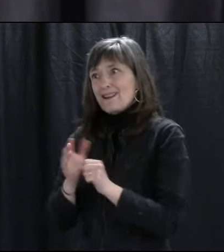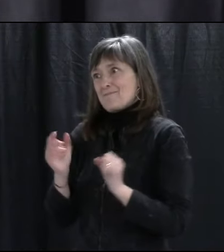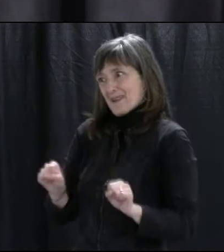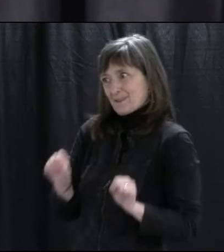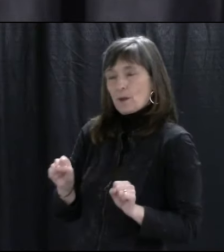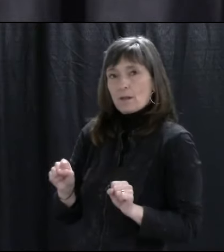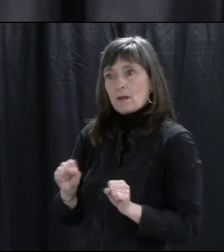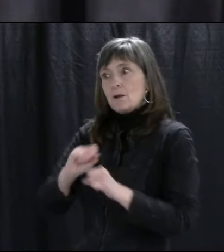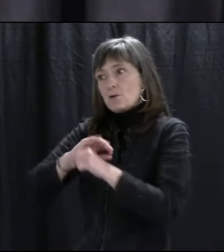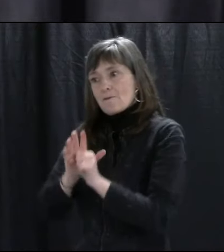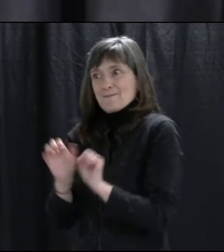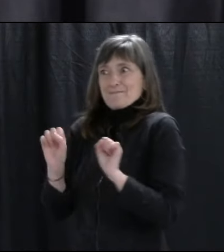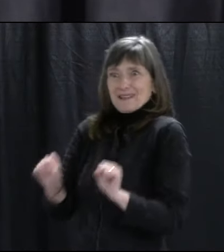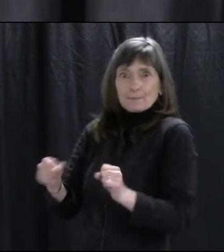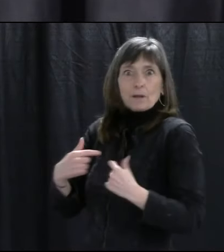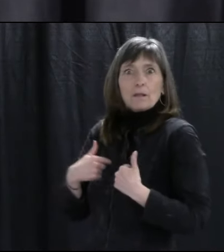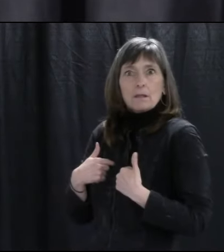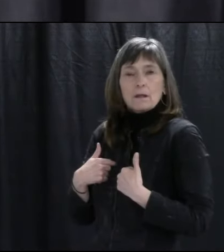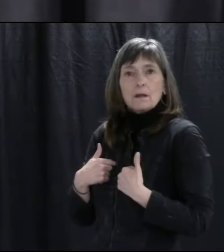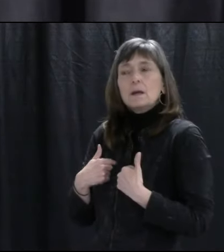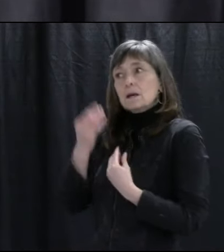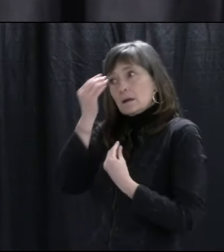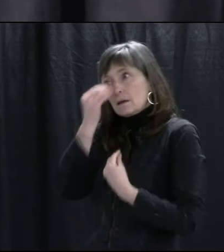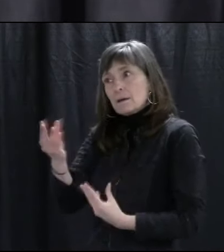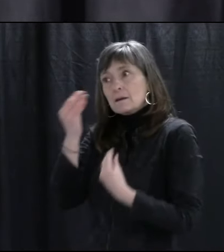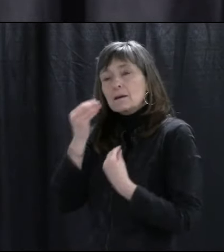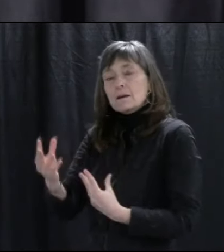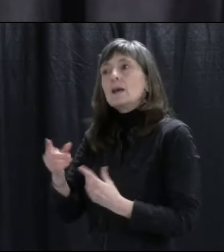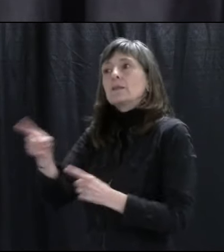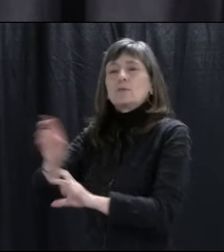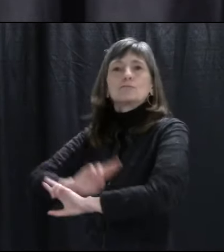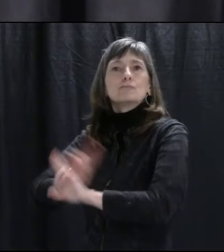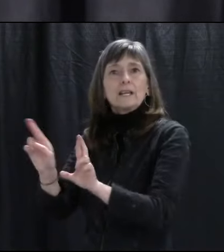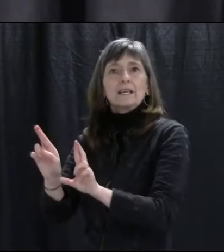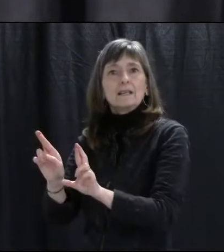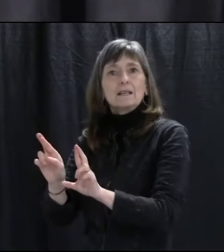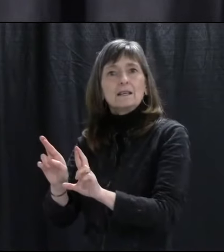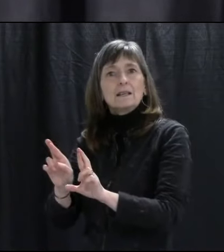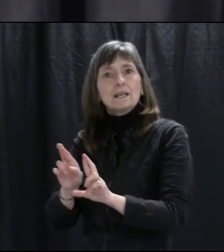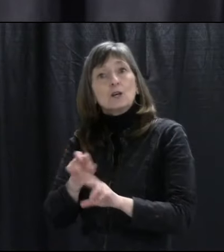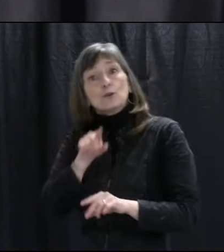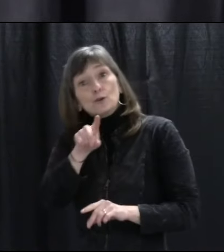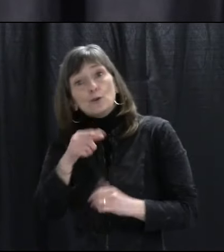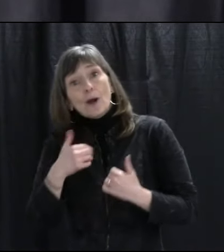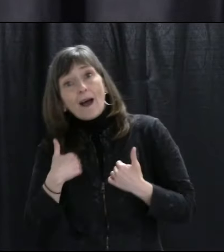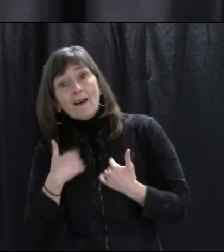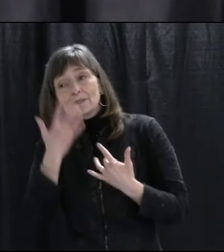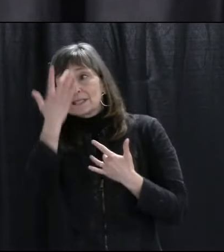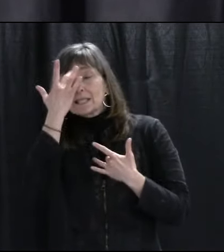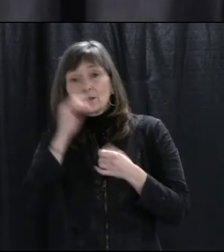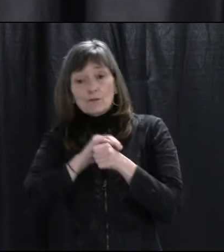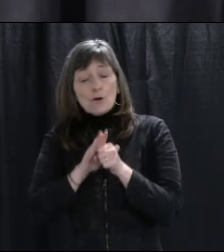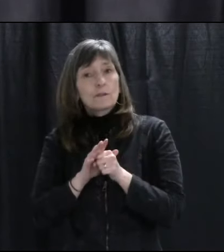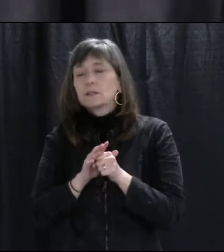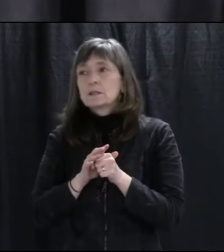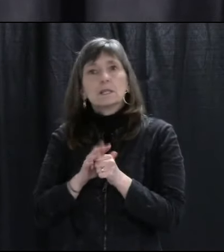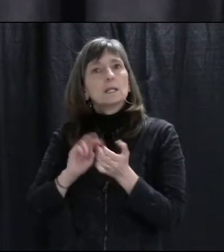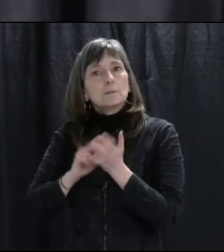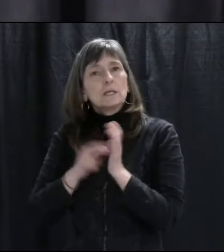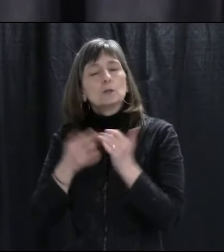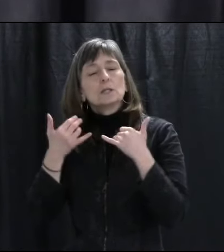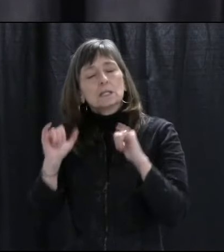you may have been exposed to COVID-19 or have COVID-19 is not going to determine whether or not you get care. These